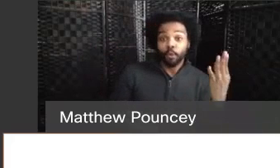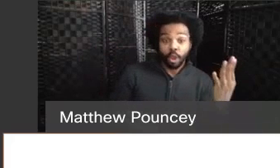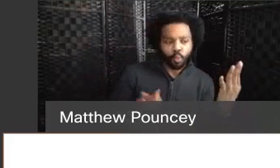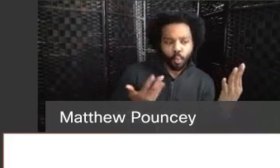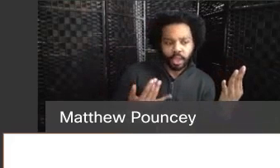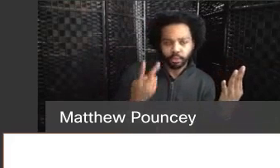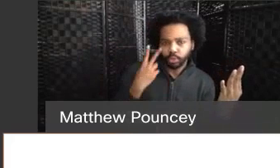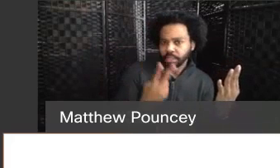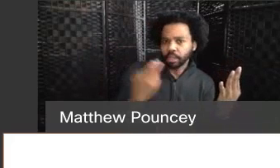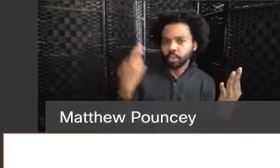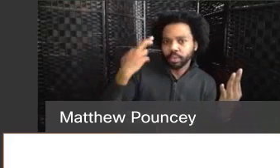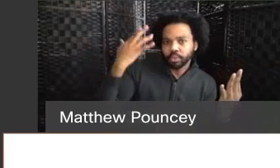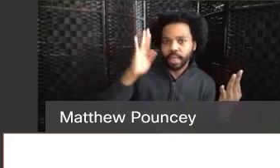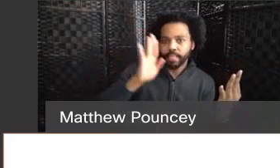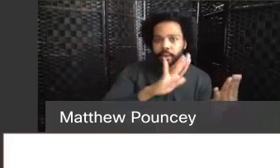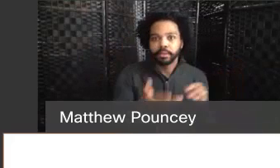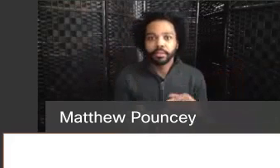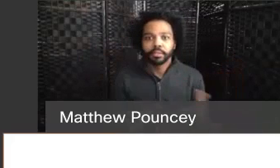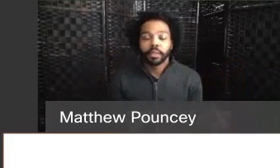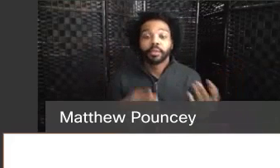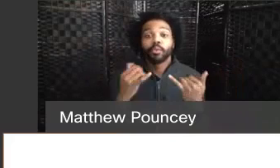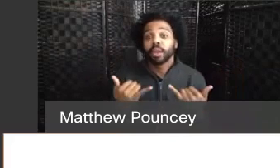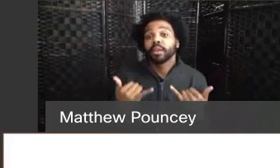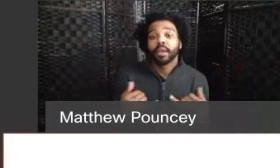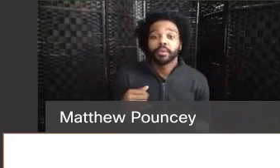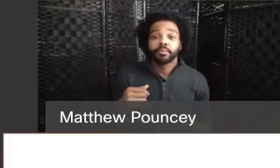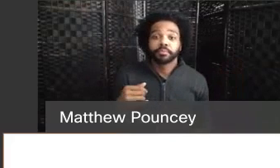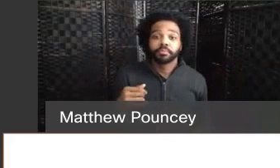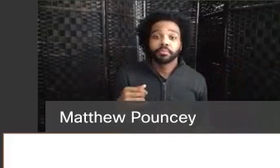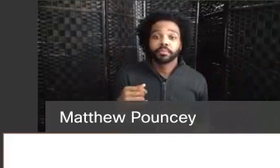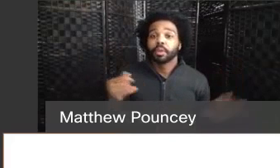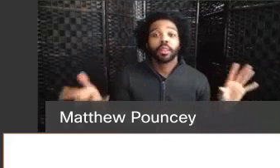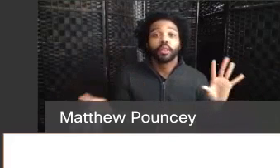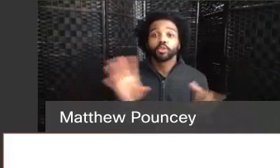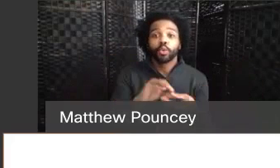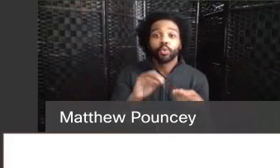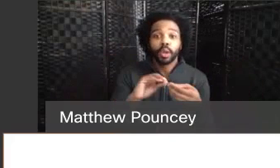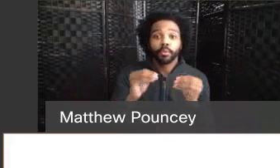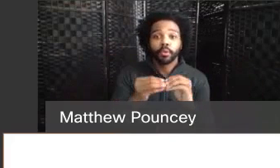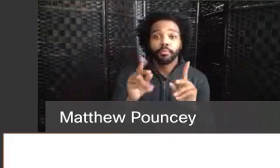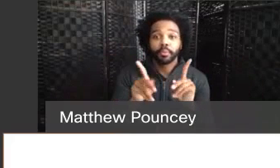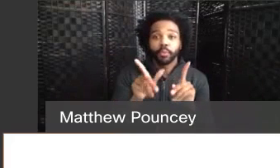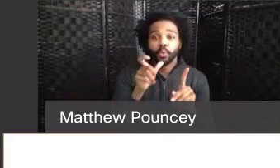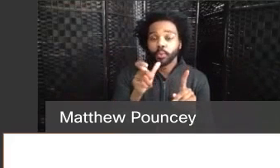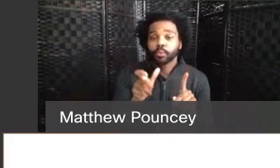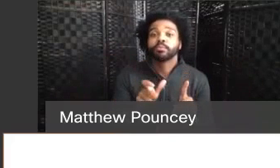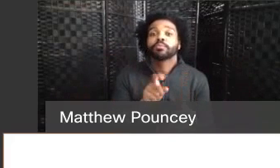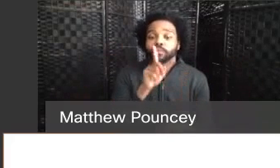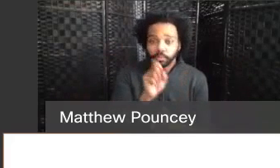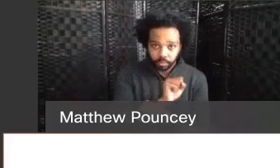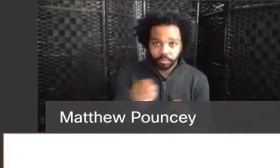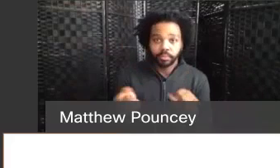final cause of death. And so at this time, the total people who have died from